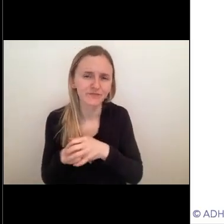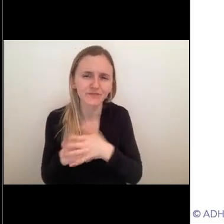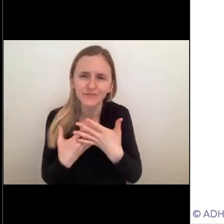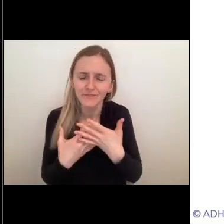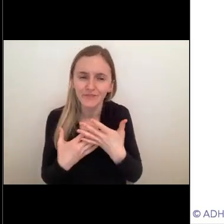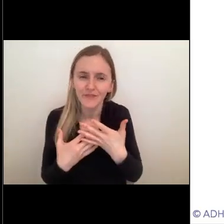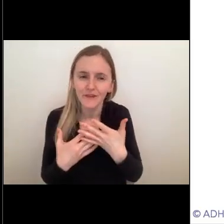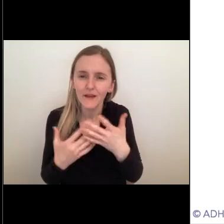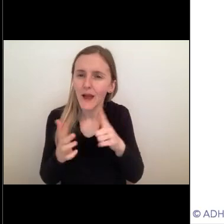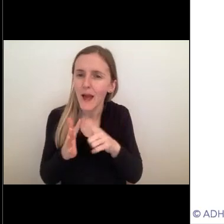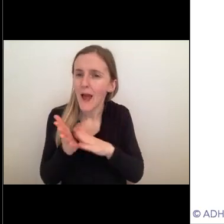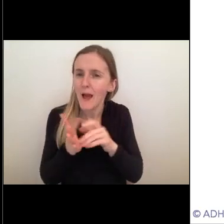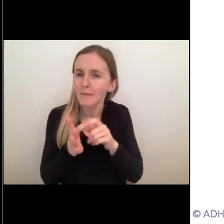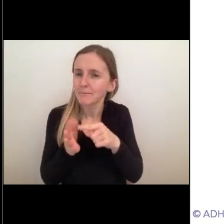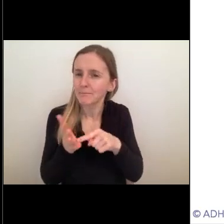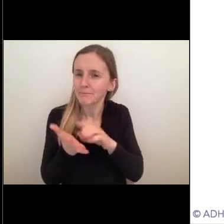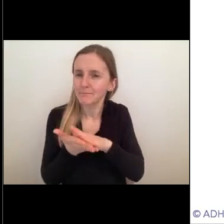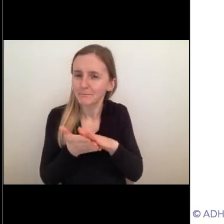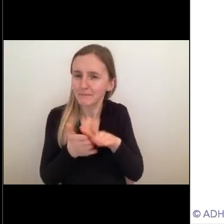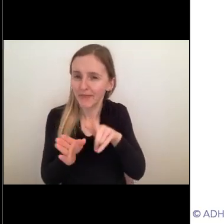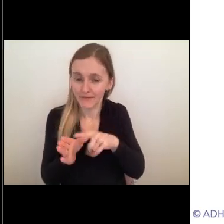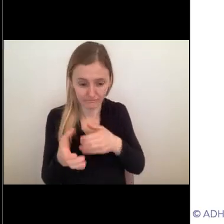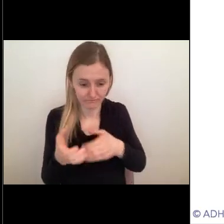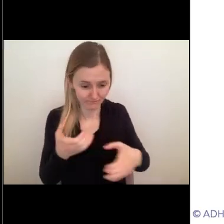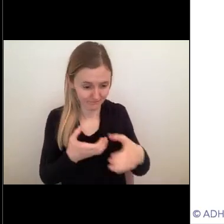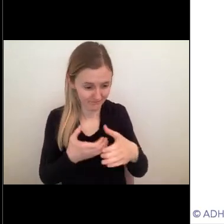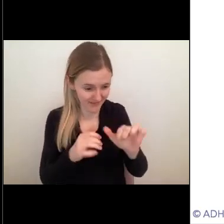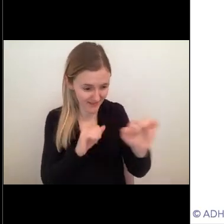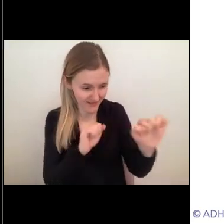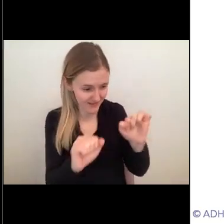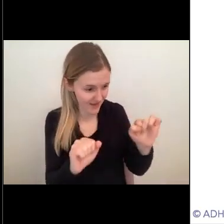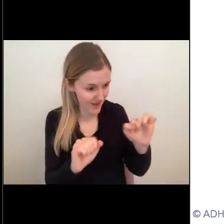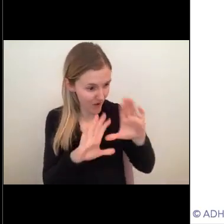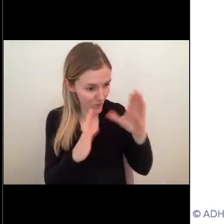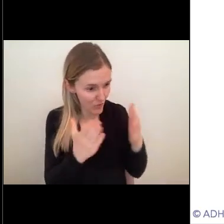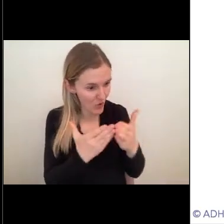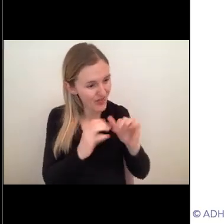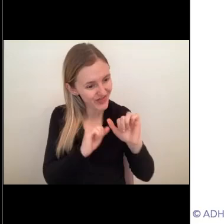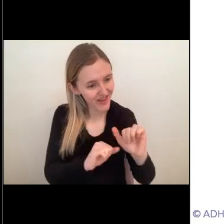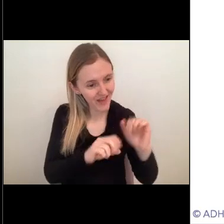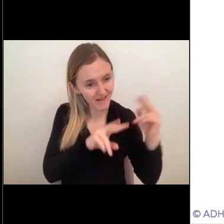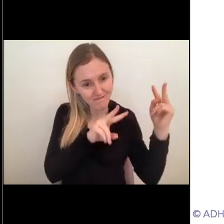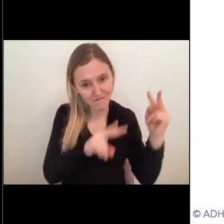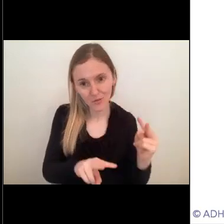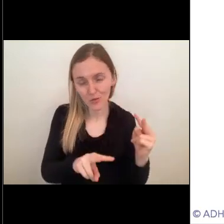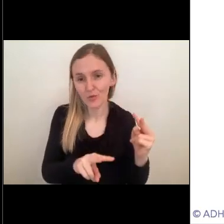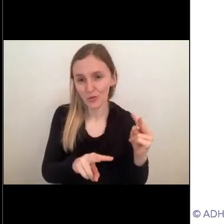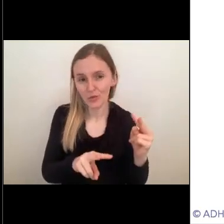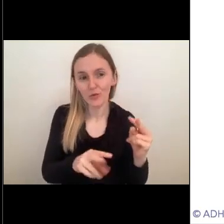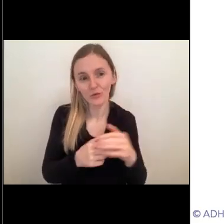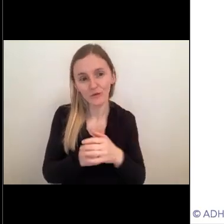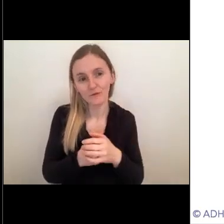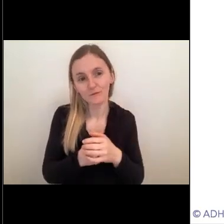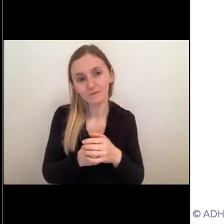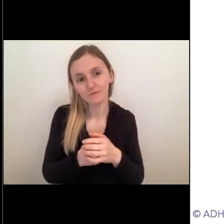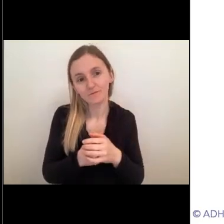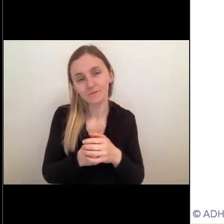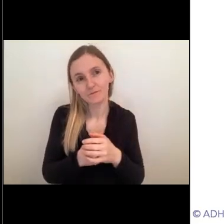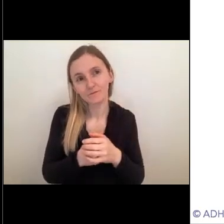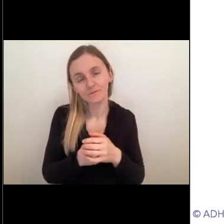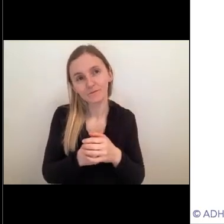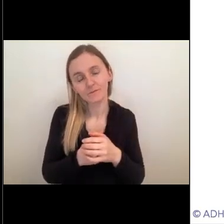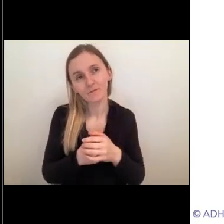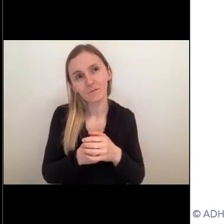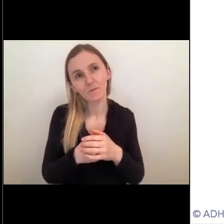from their point of view? Do we understand how they are perceiving and experiencing things? So for us to really sort